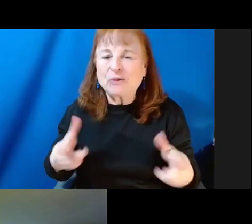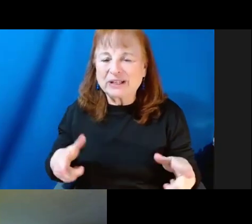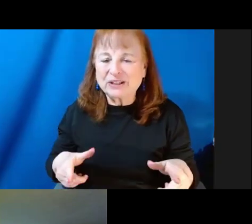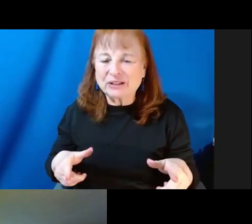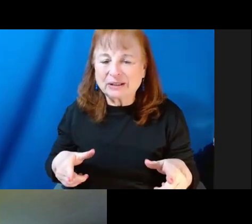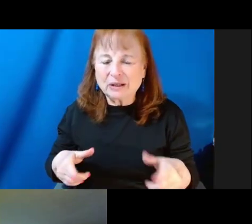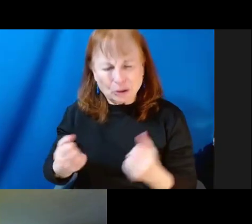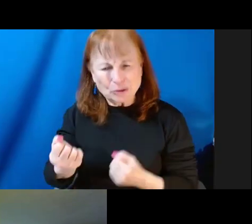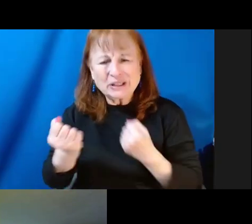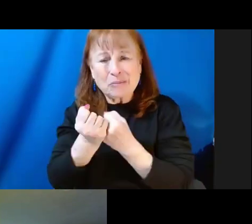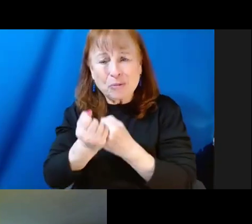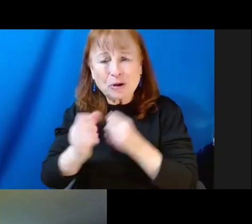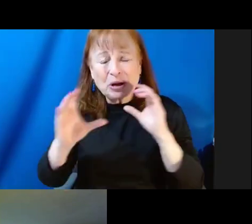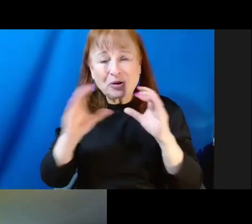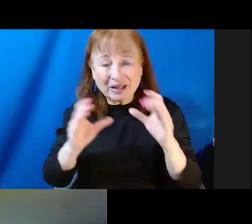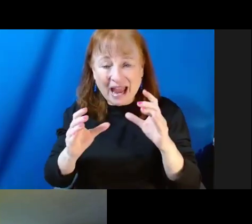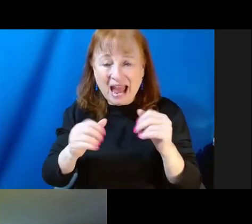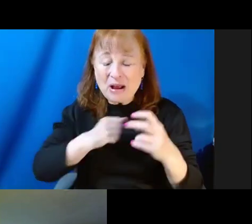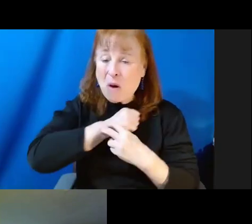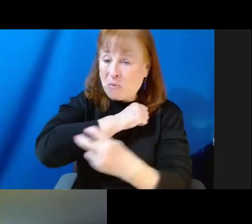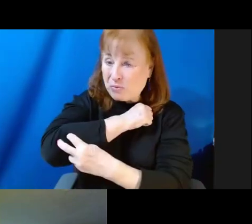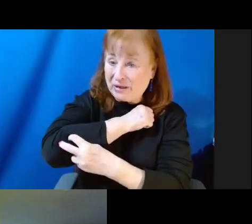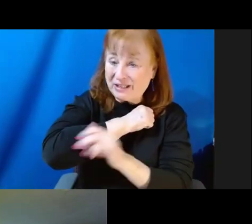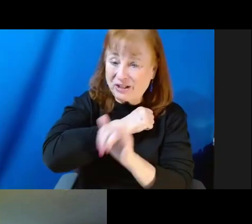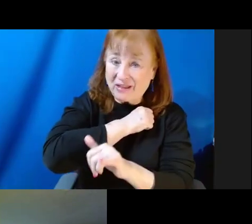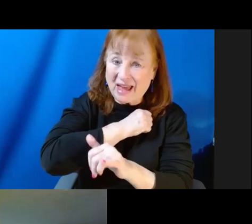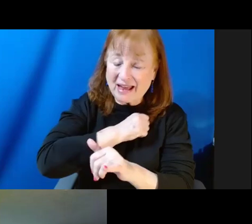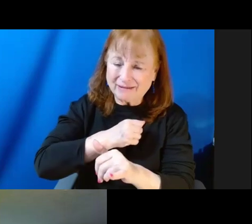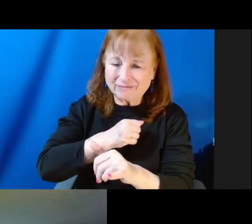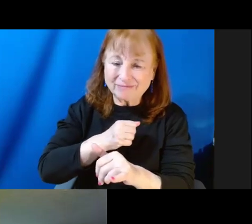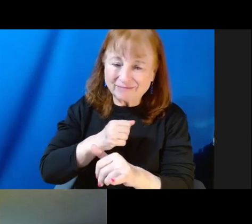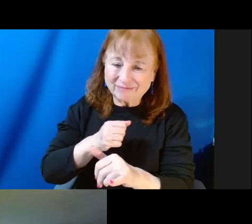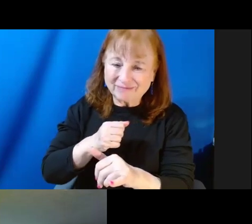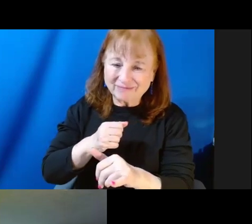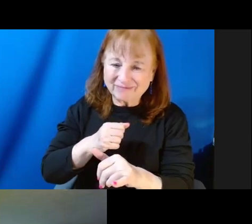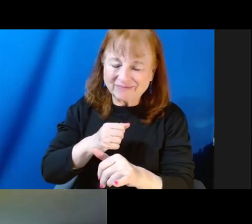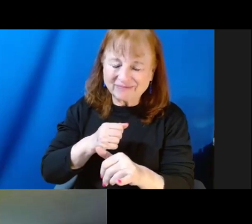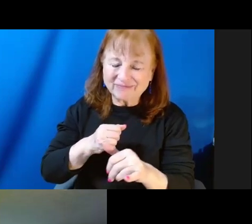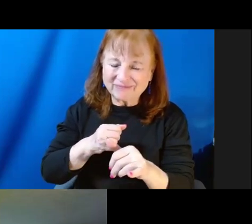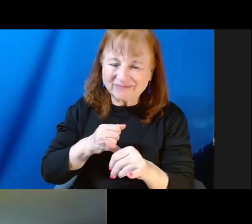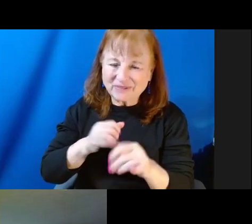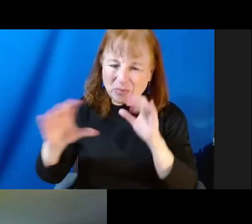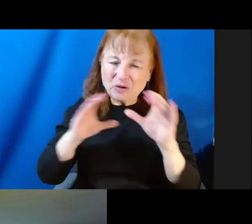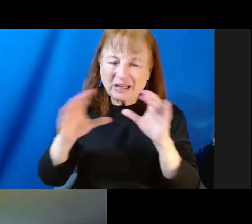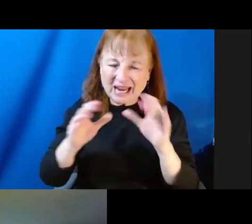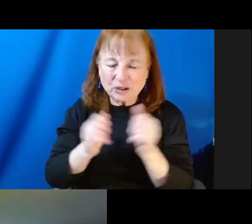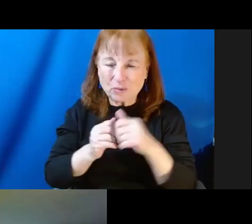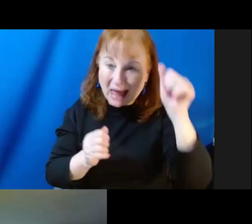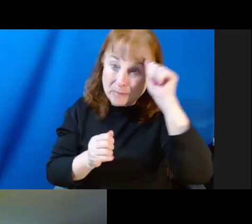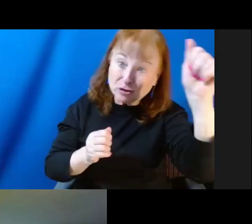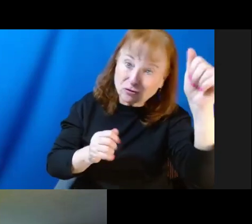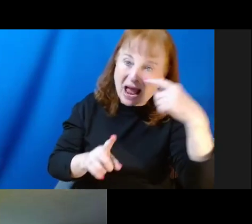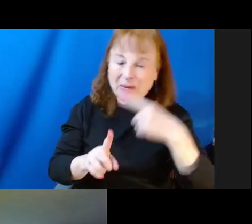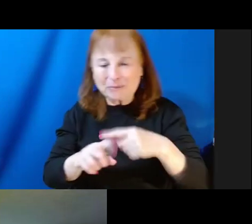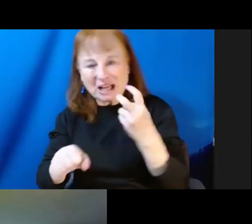to support communication and again to bridge that concrete and foundational communication with abstract